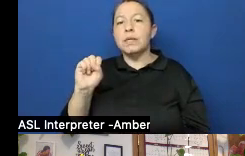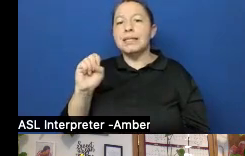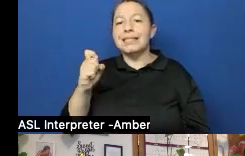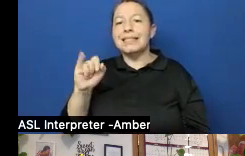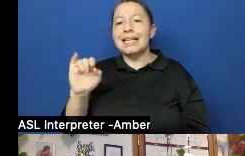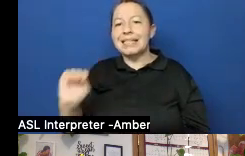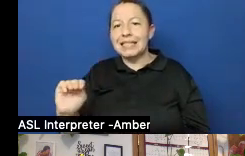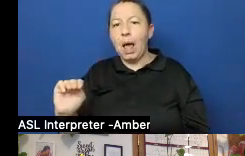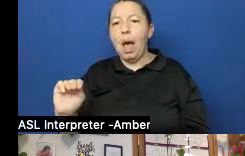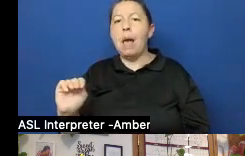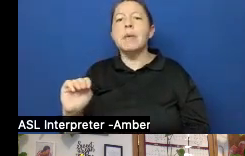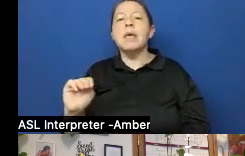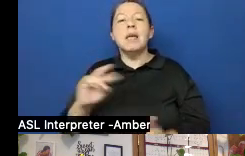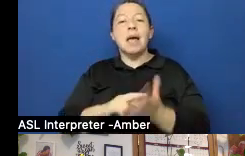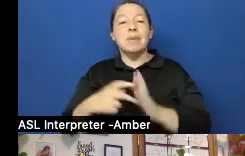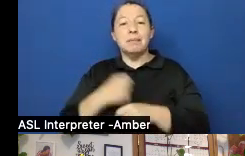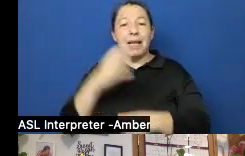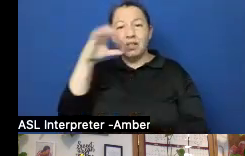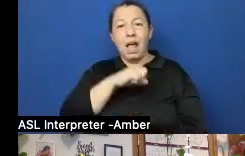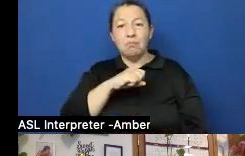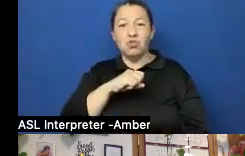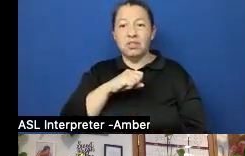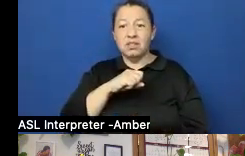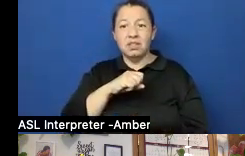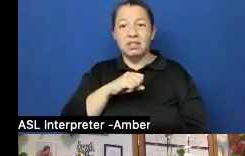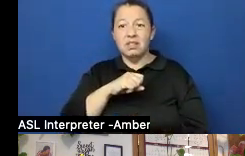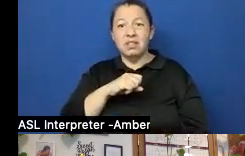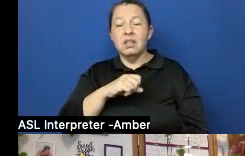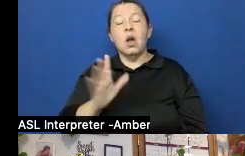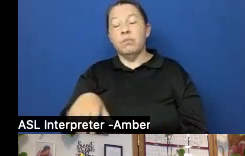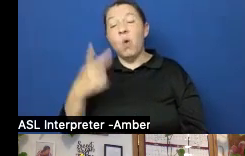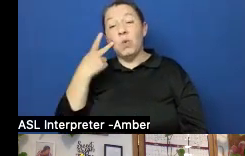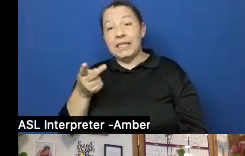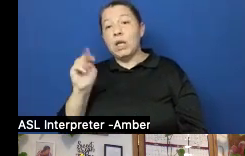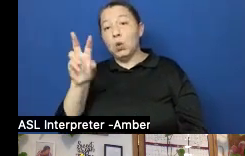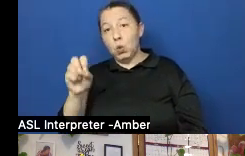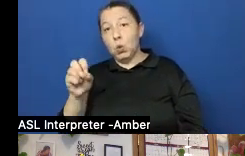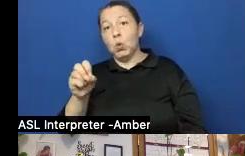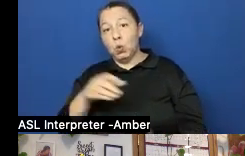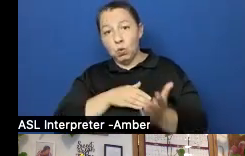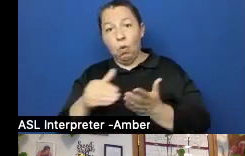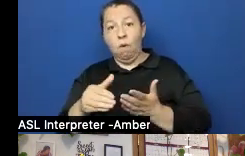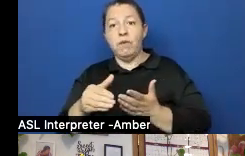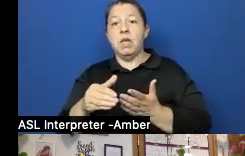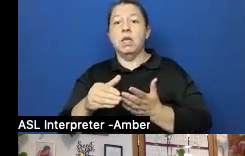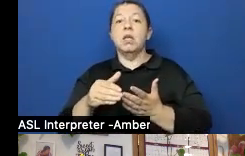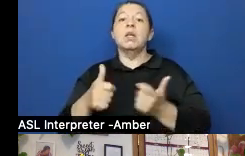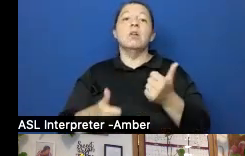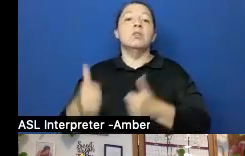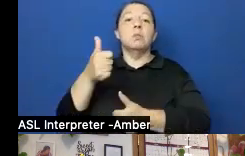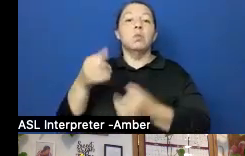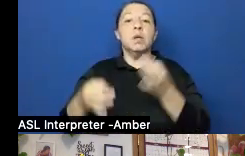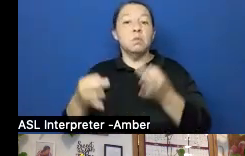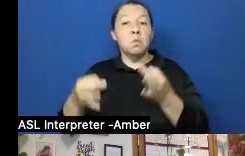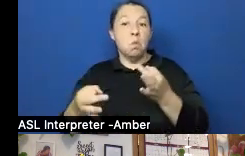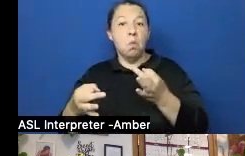hetero, right, to have, so we see this in the news all the time, that the Supreme Court is looking at